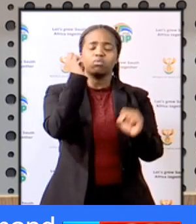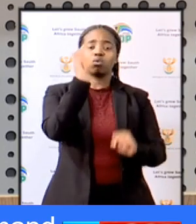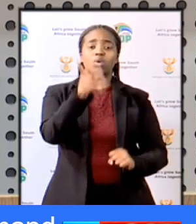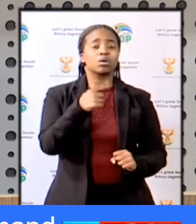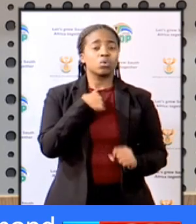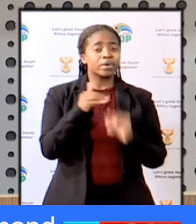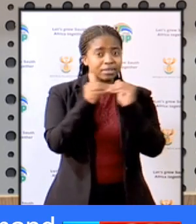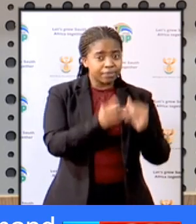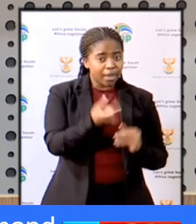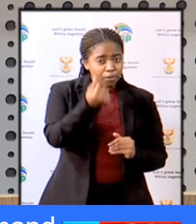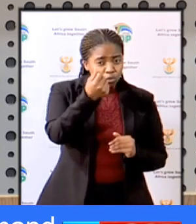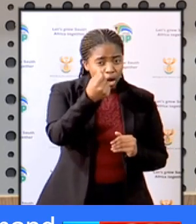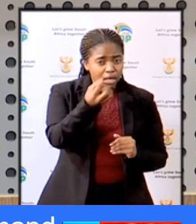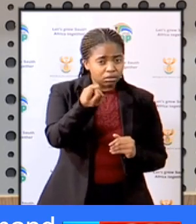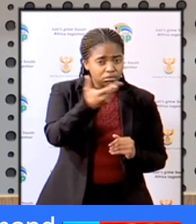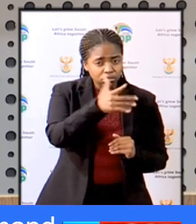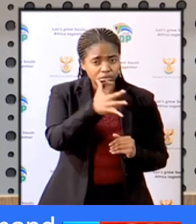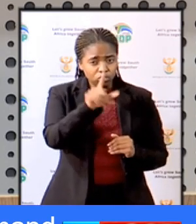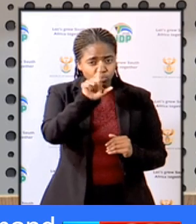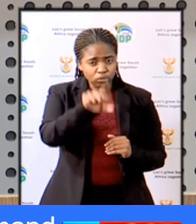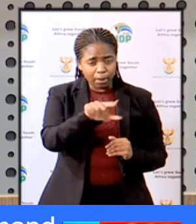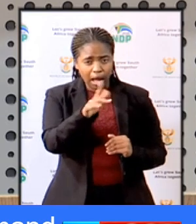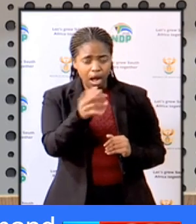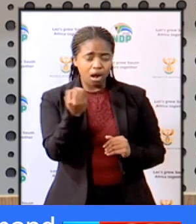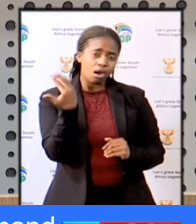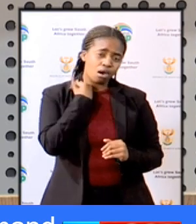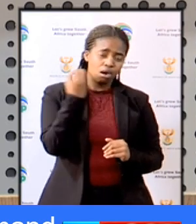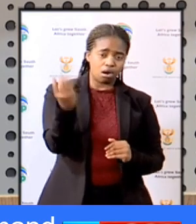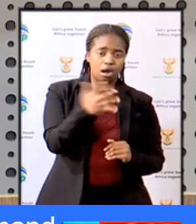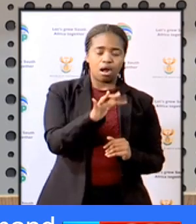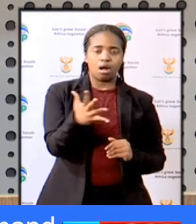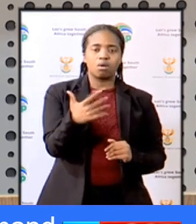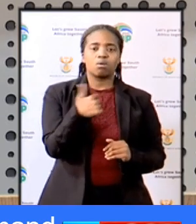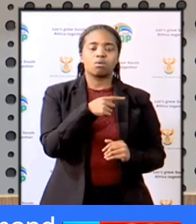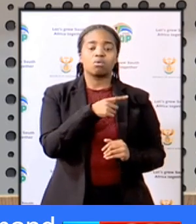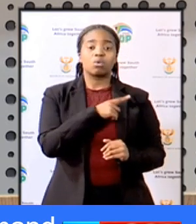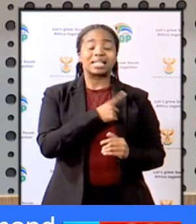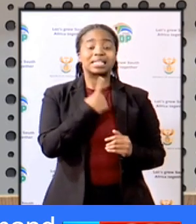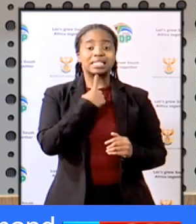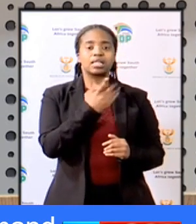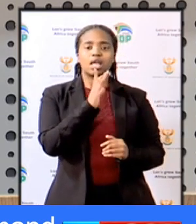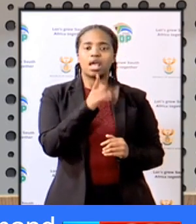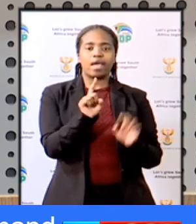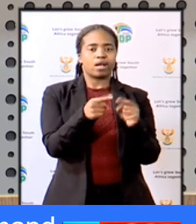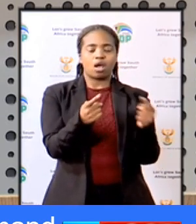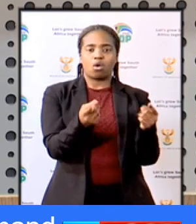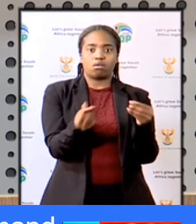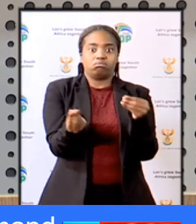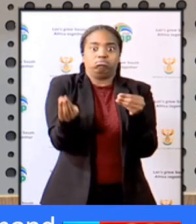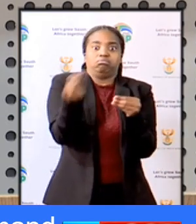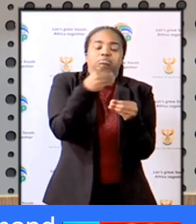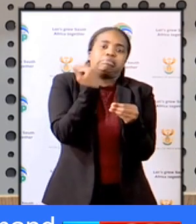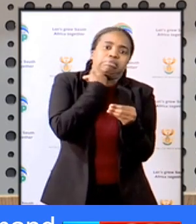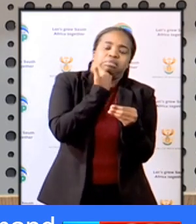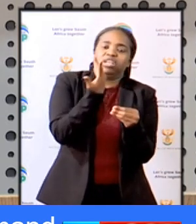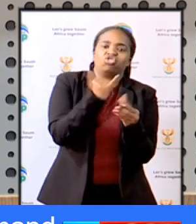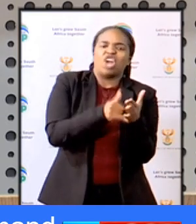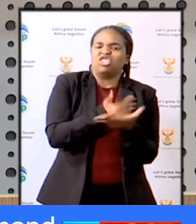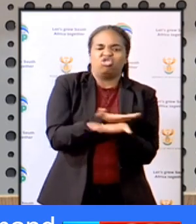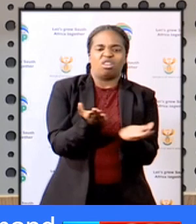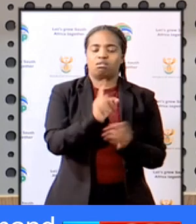look at prices. The retailers and producers have said that they will not unnecessarily increase